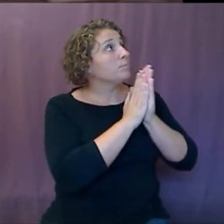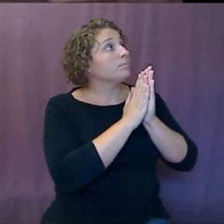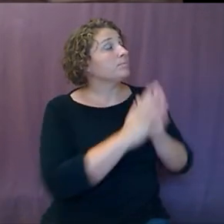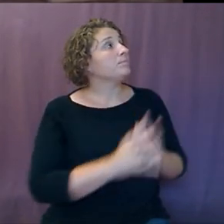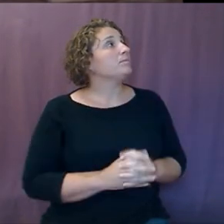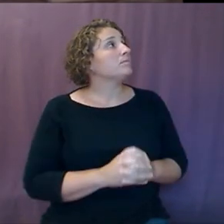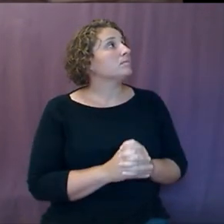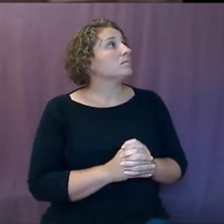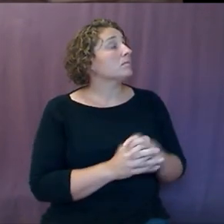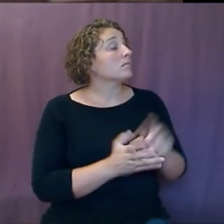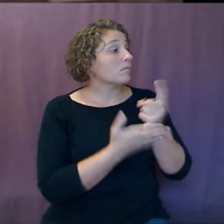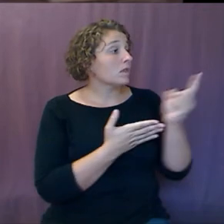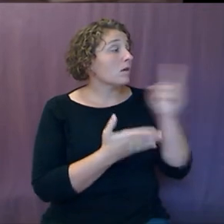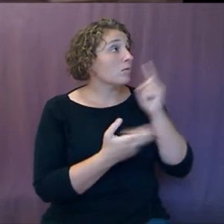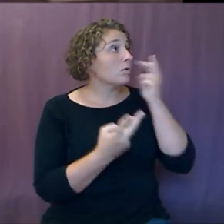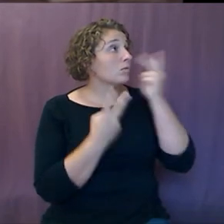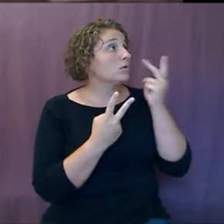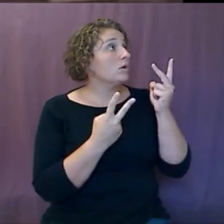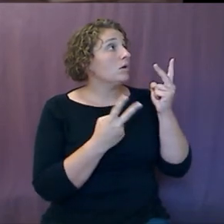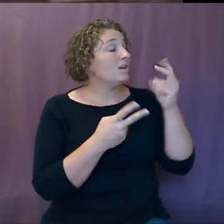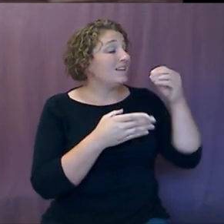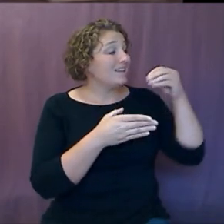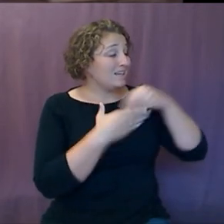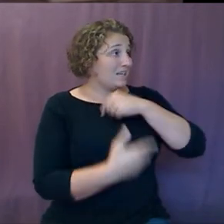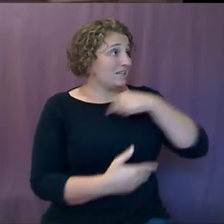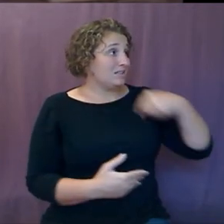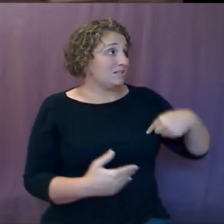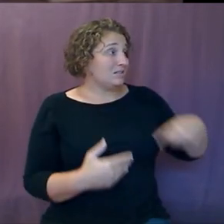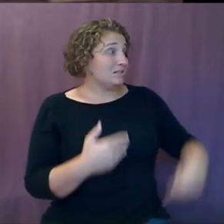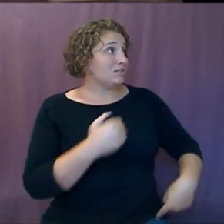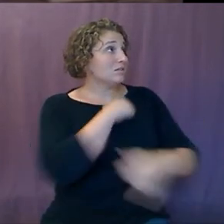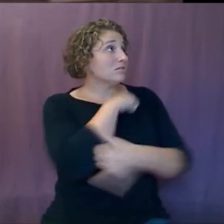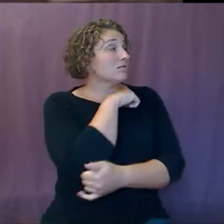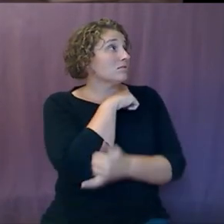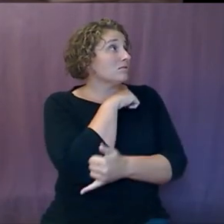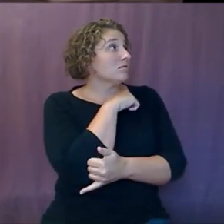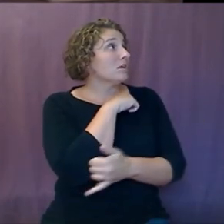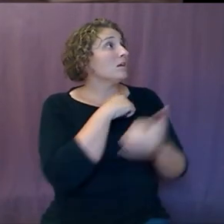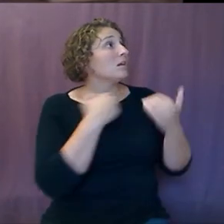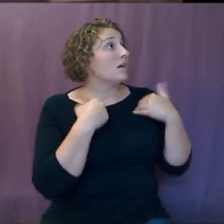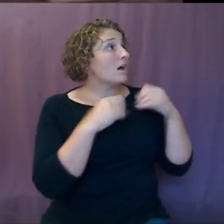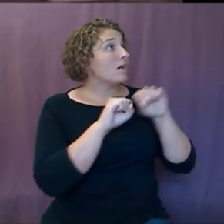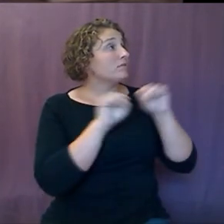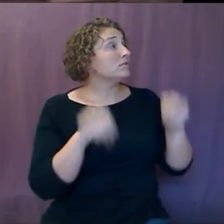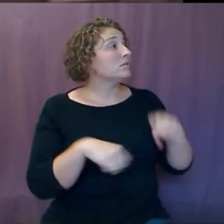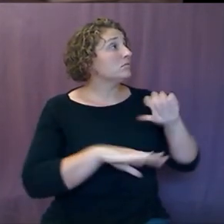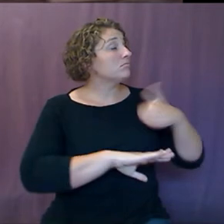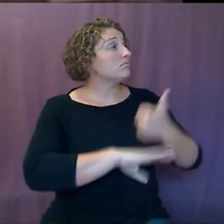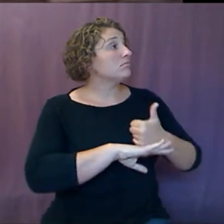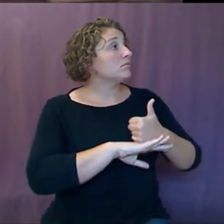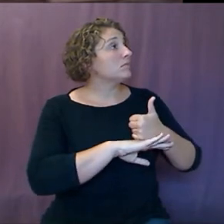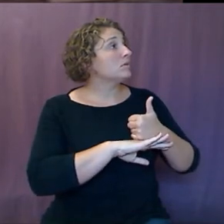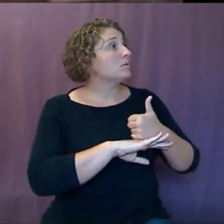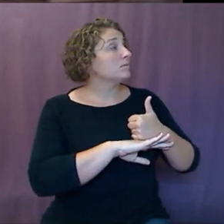week Lord we saw how in the People's Republic of China there is already a system that is deployed